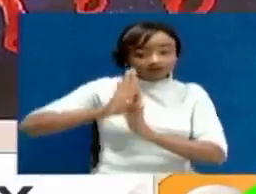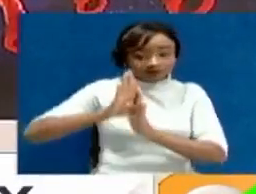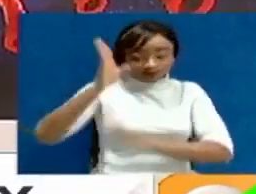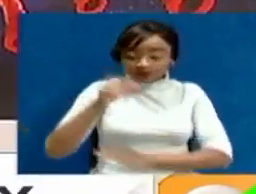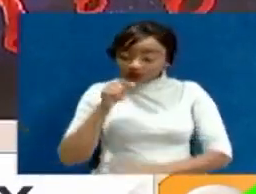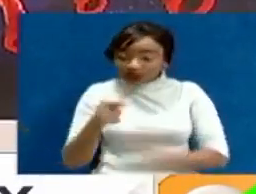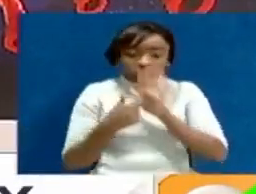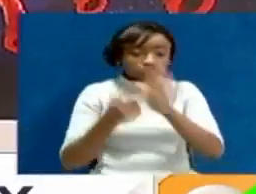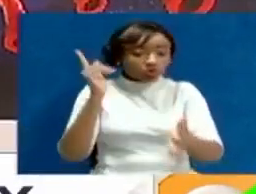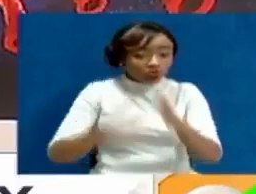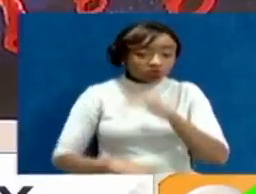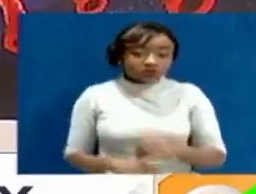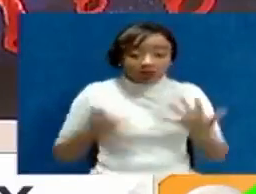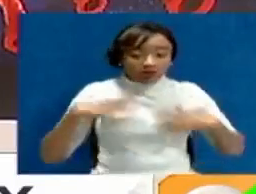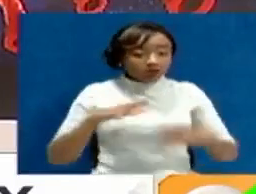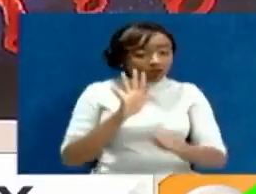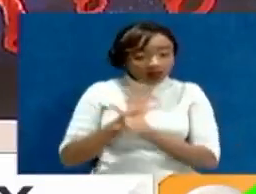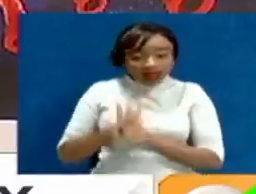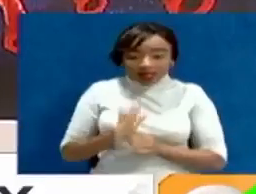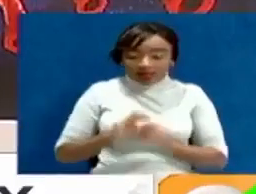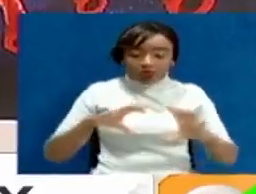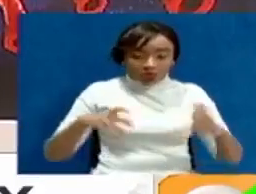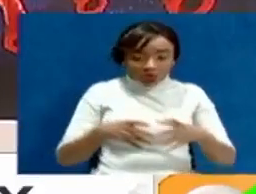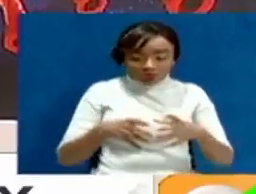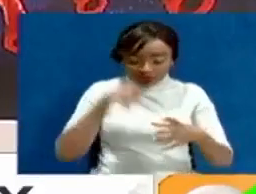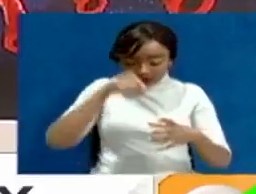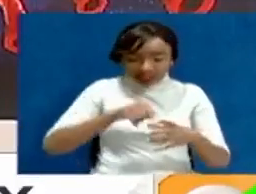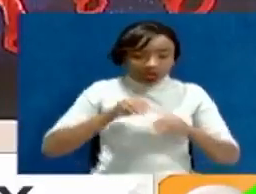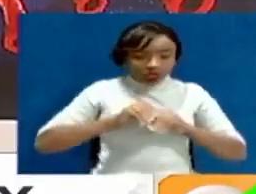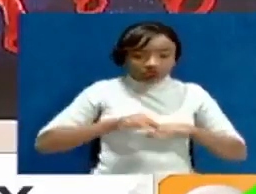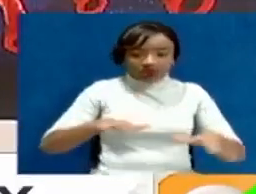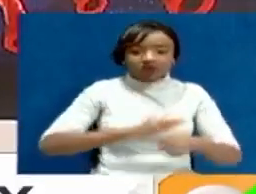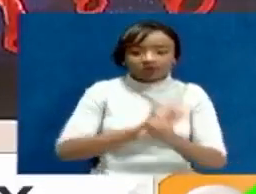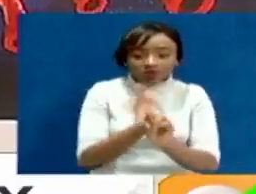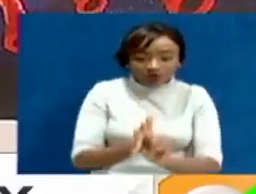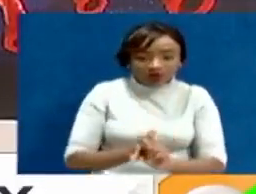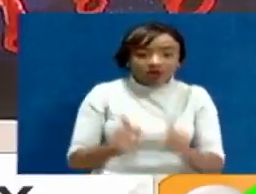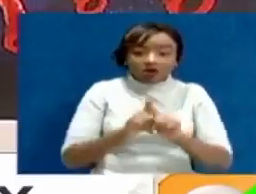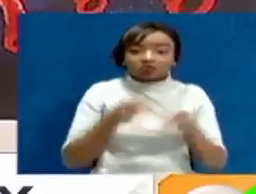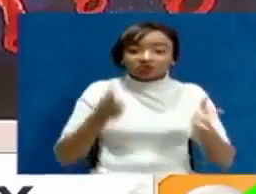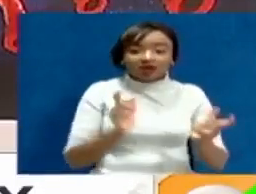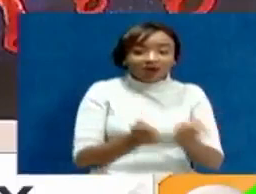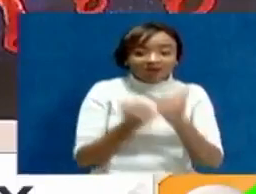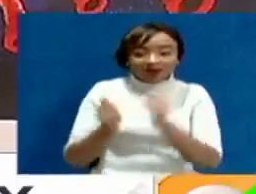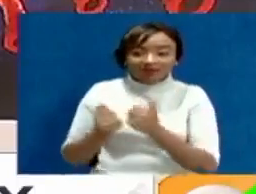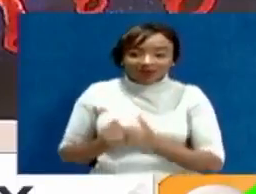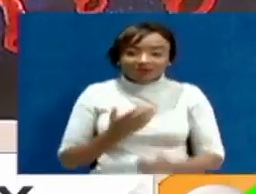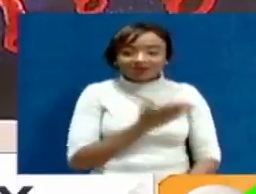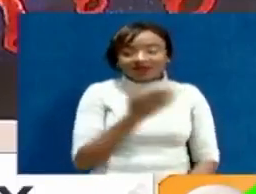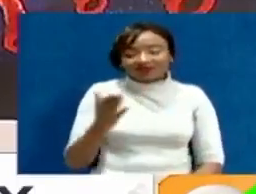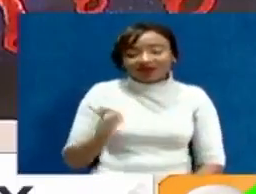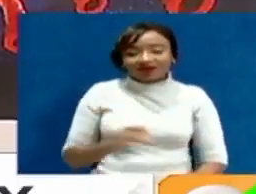This increase points to an acceleration in the transmission of disease. Dorcas Wangira reports on the evolving COVID-19